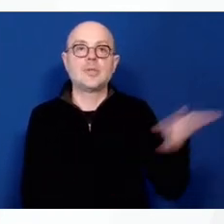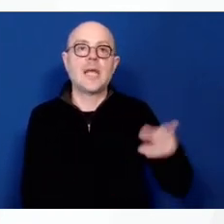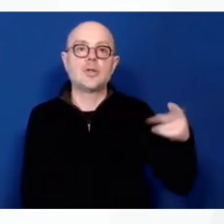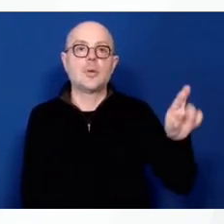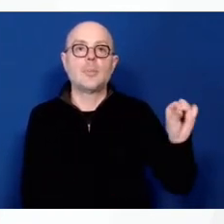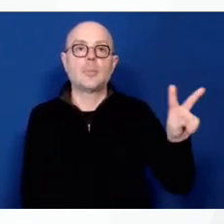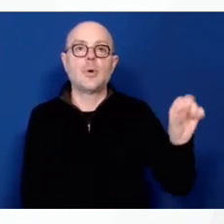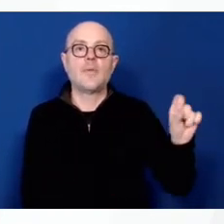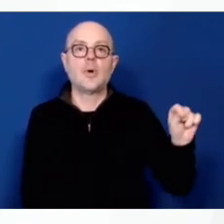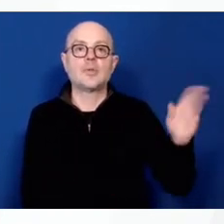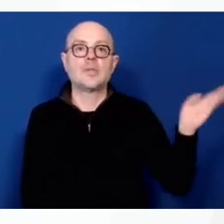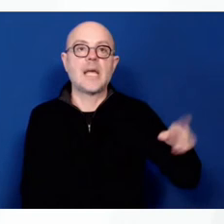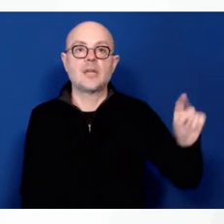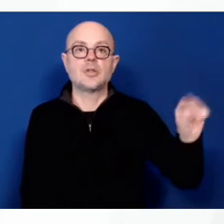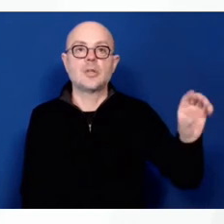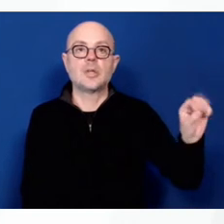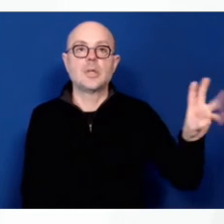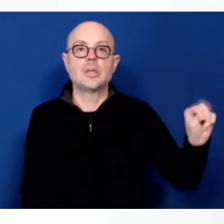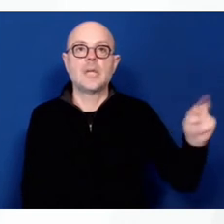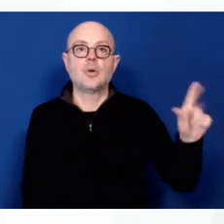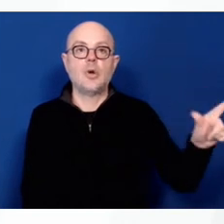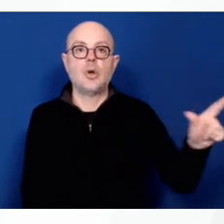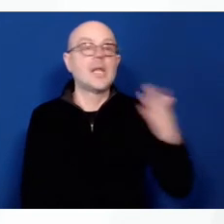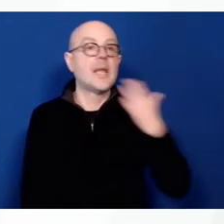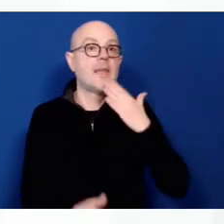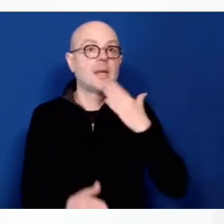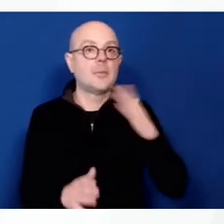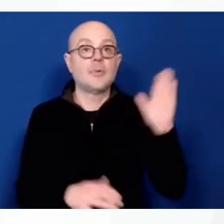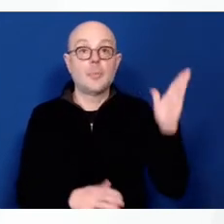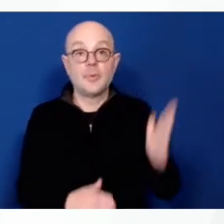uw.edu/provost/townhall. Thank you to our presenters, to Provost